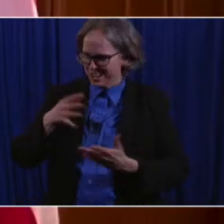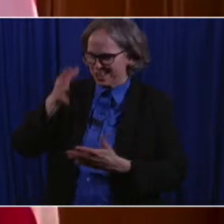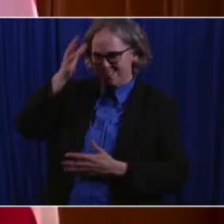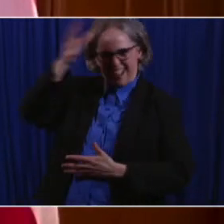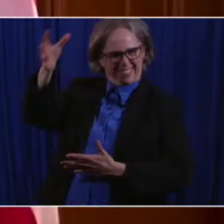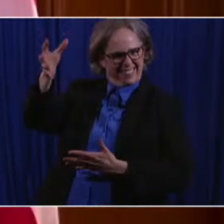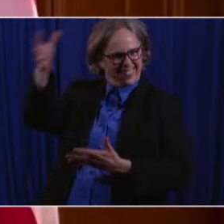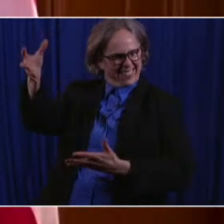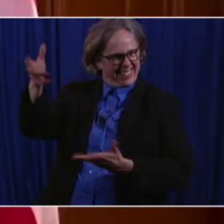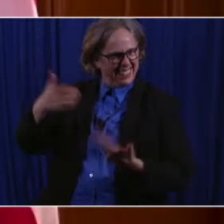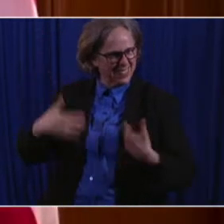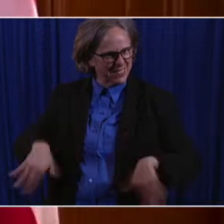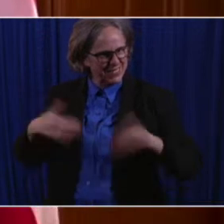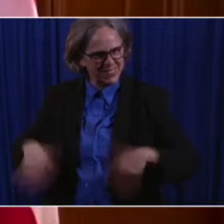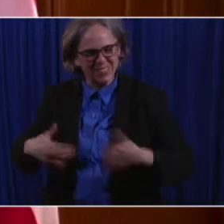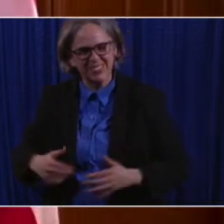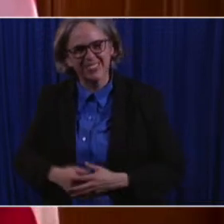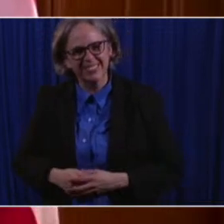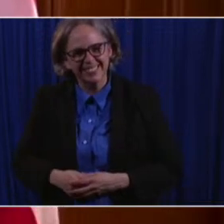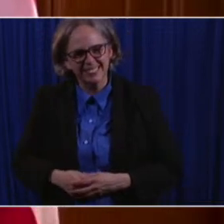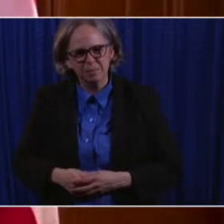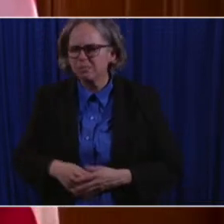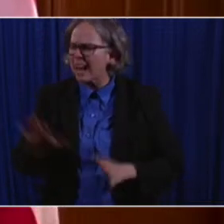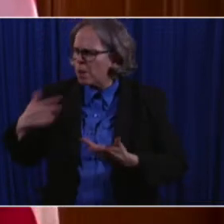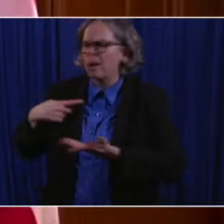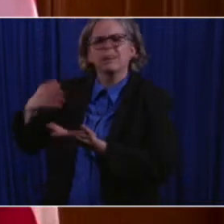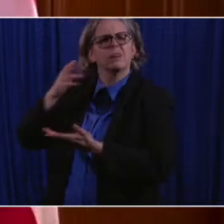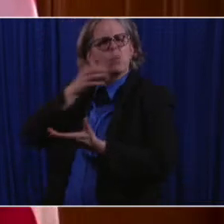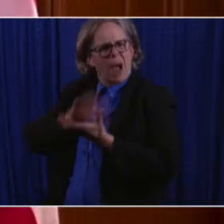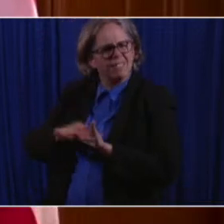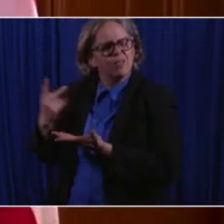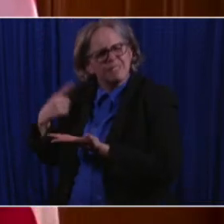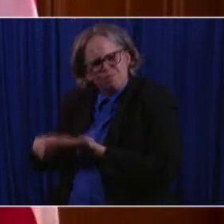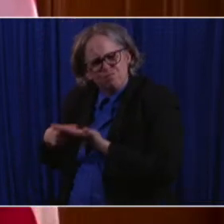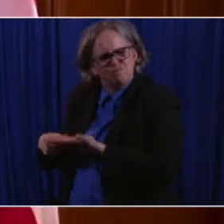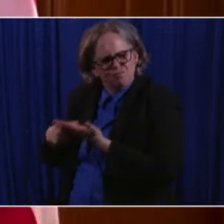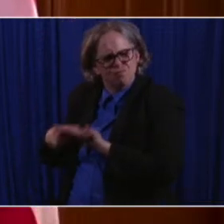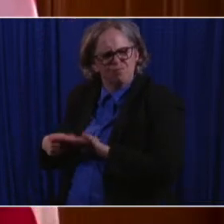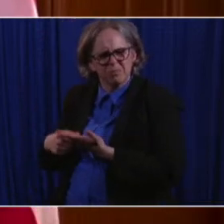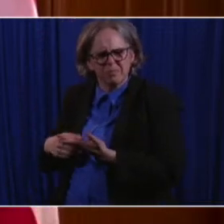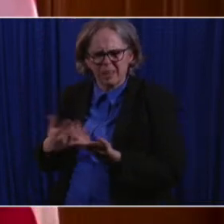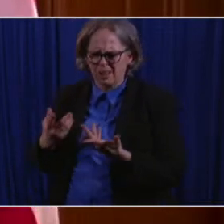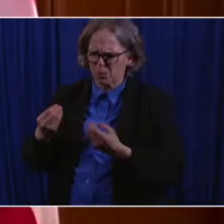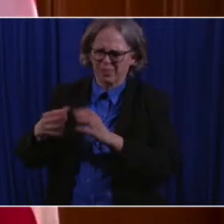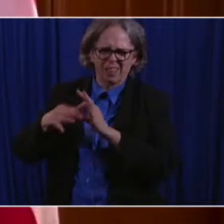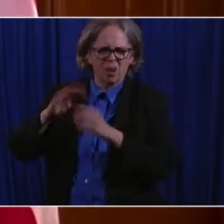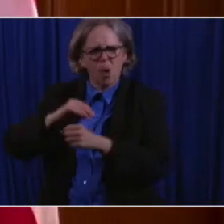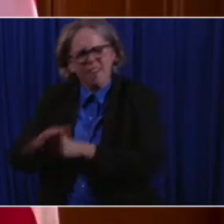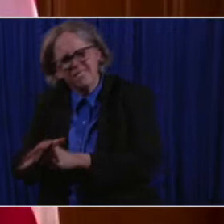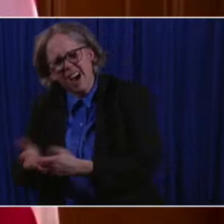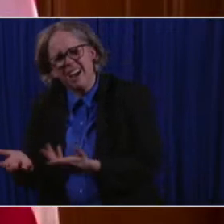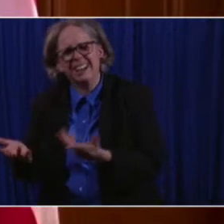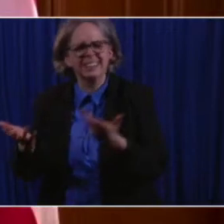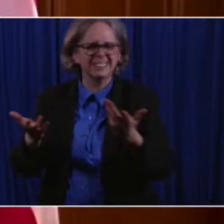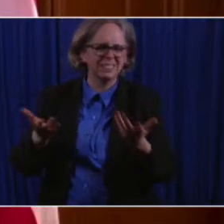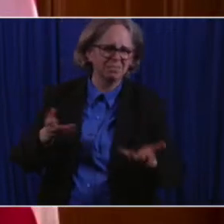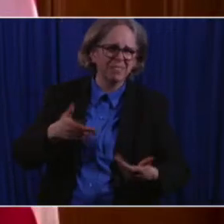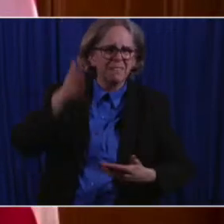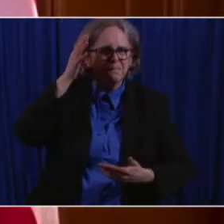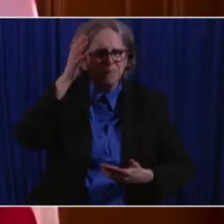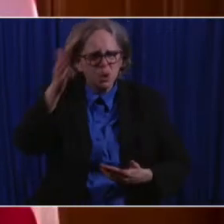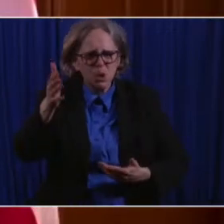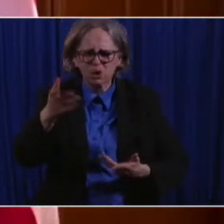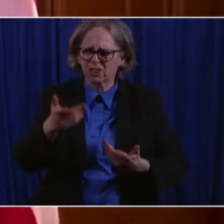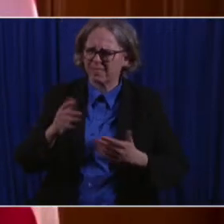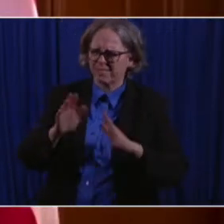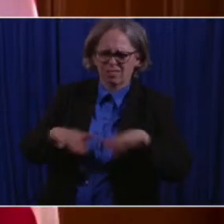as well. Talked about what you would expect. We talked about the coronavirus, talked about how things were going, talked about a